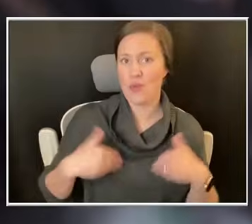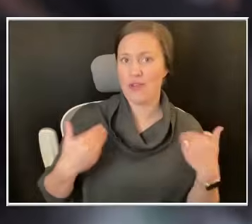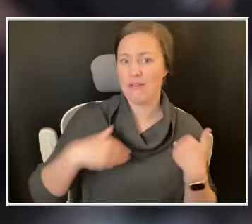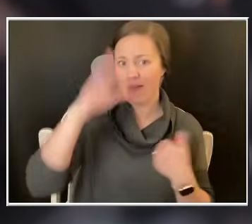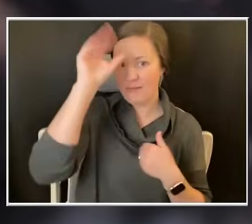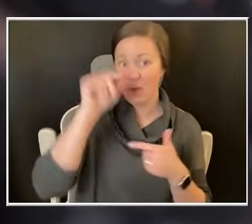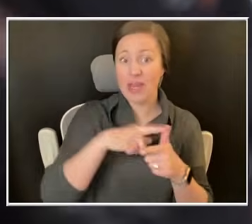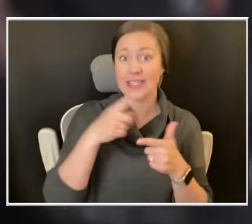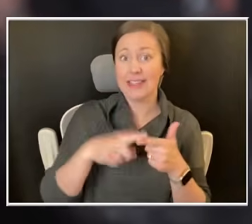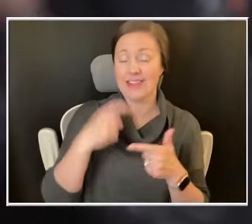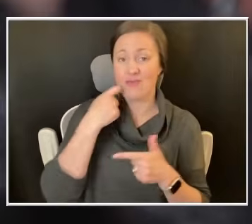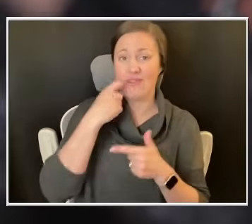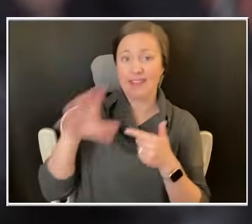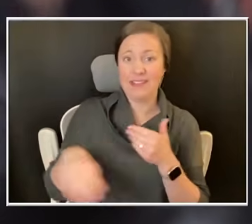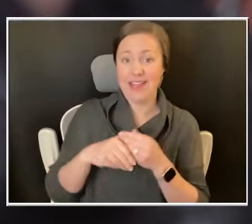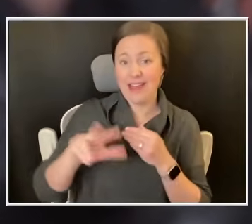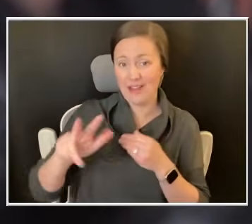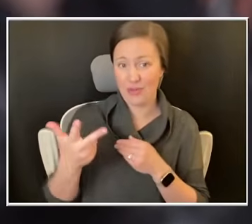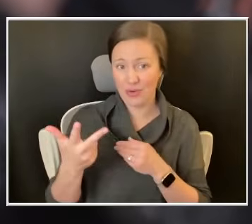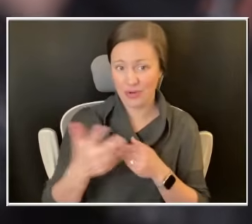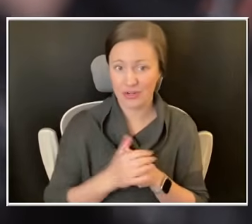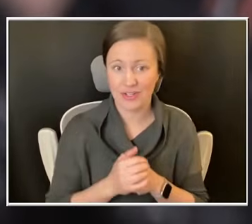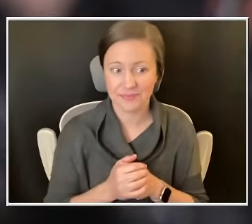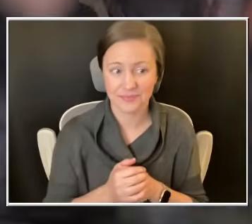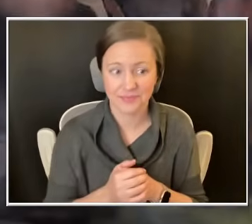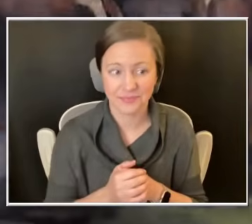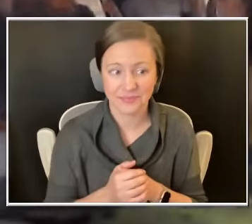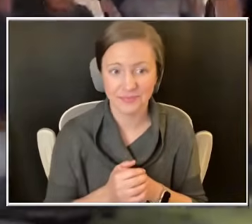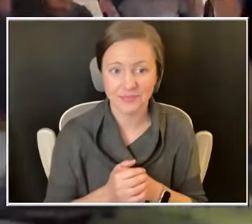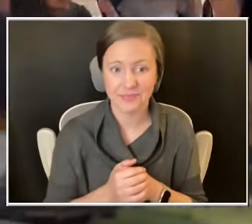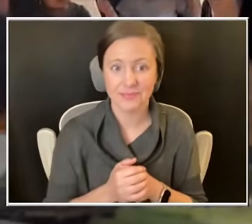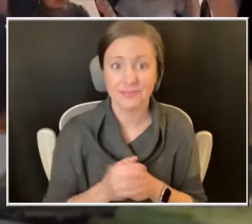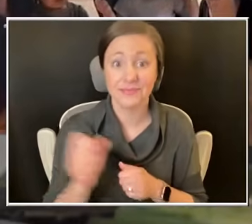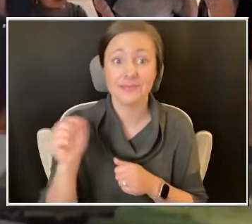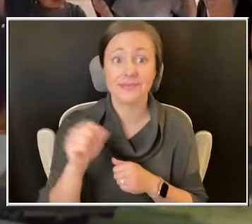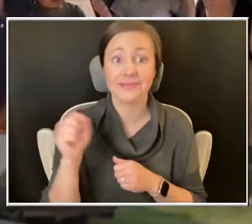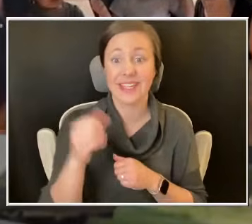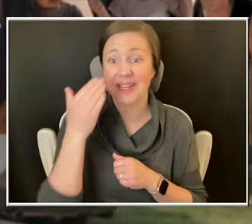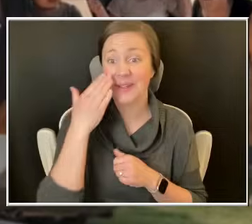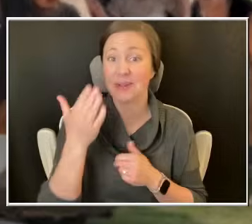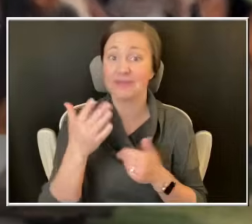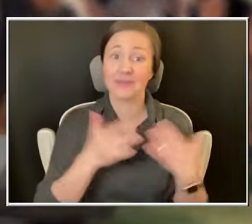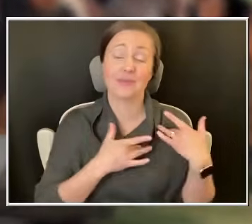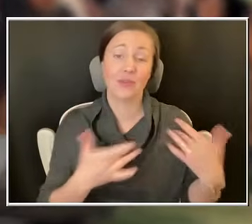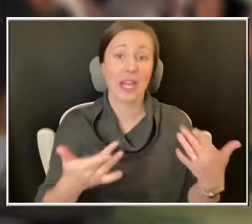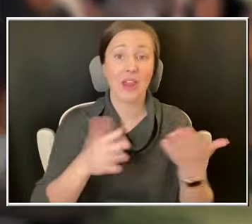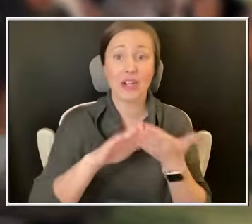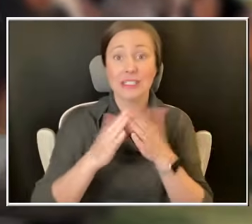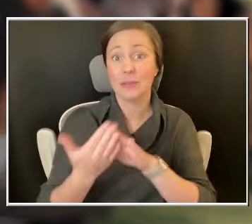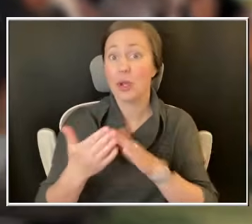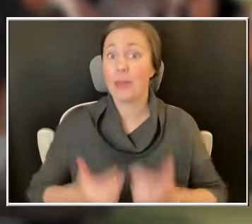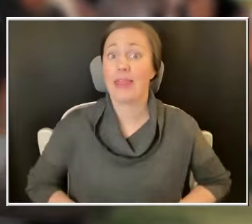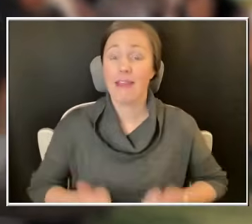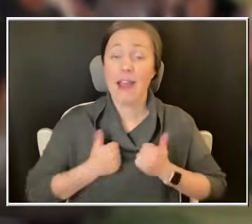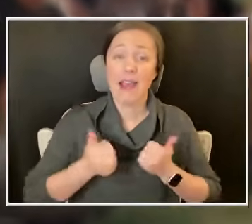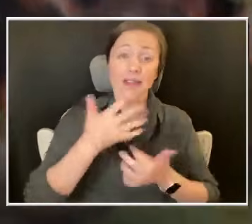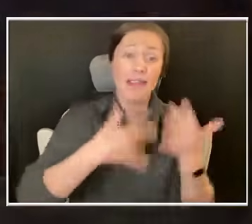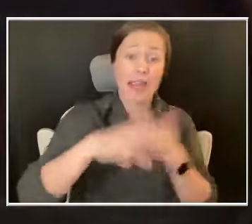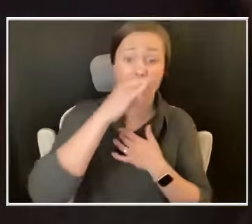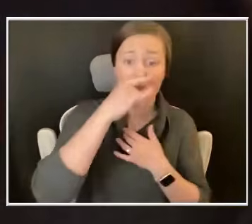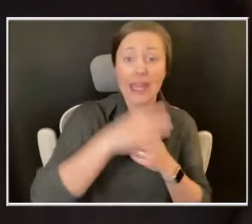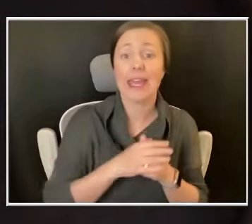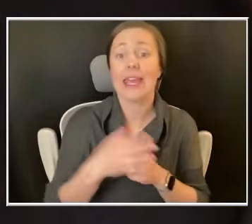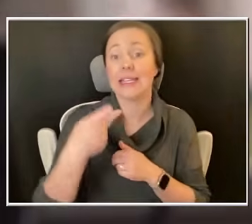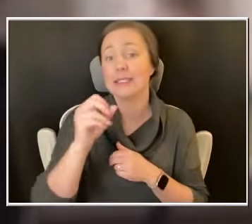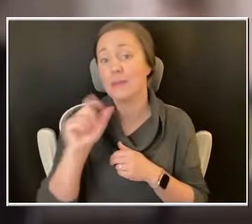adding a third. Yeah, just regular suburban life, you know, like hang out with the kids, go to the pool, play outside, go to the playground. And